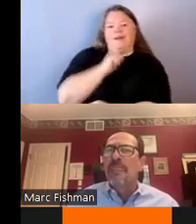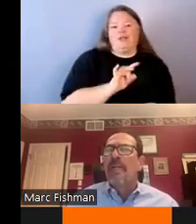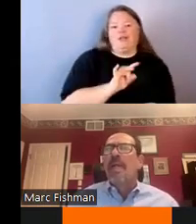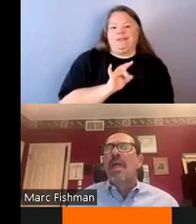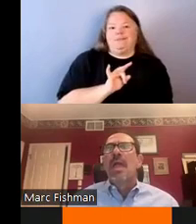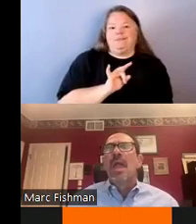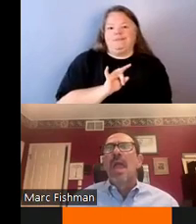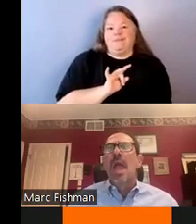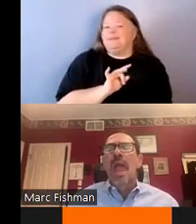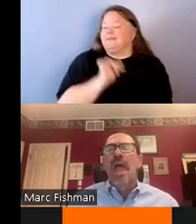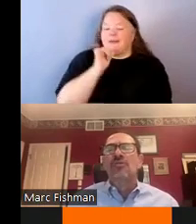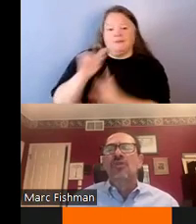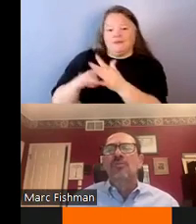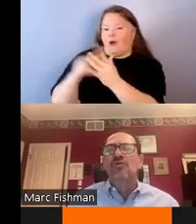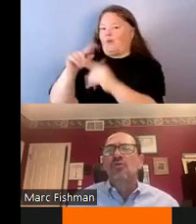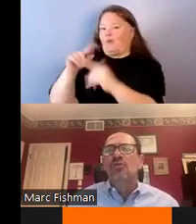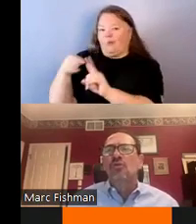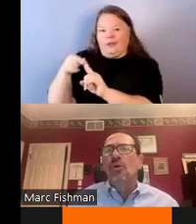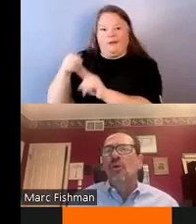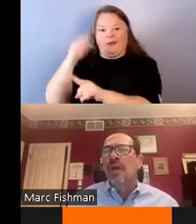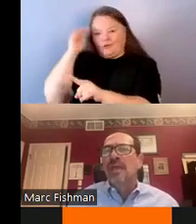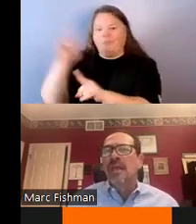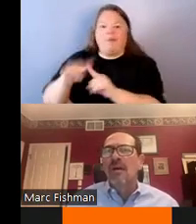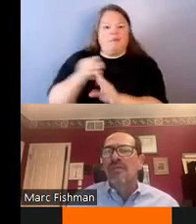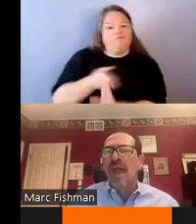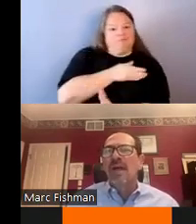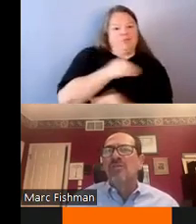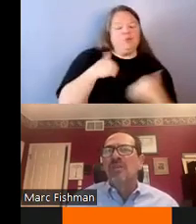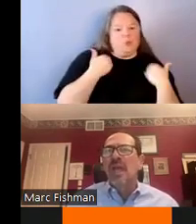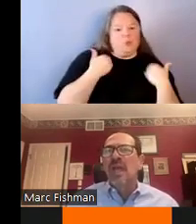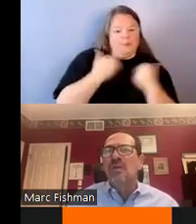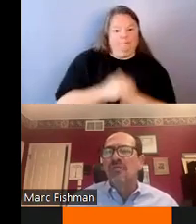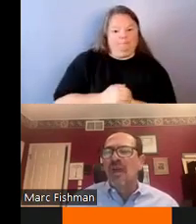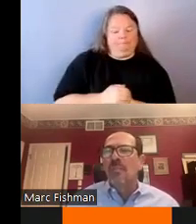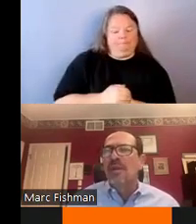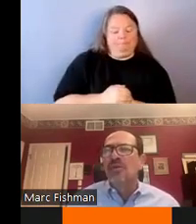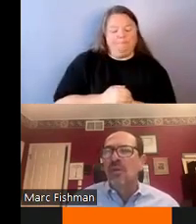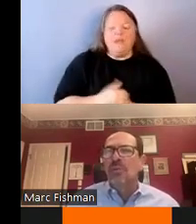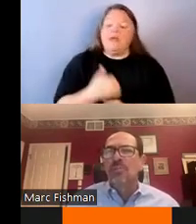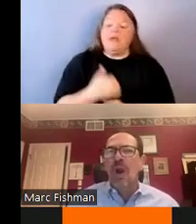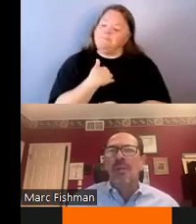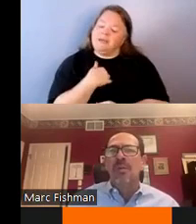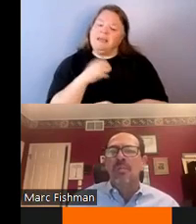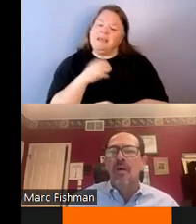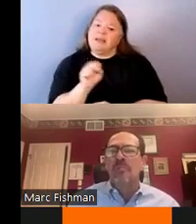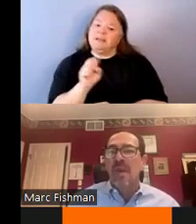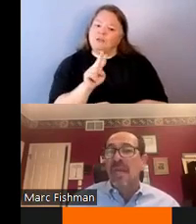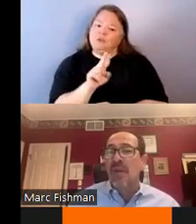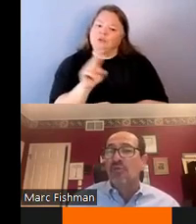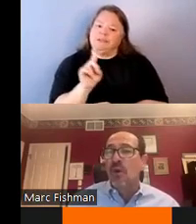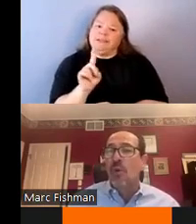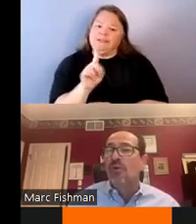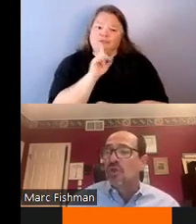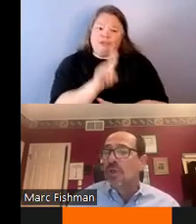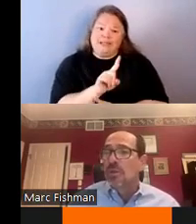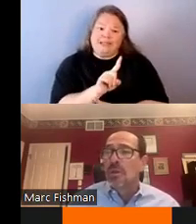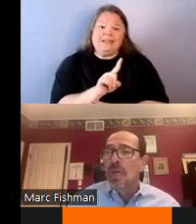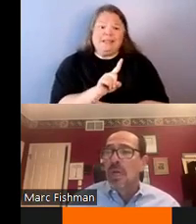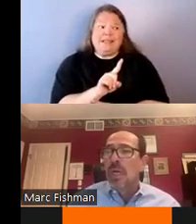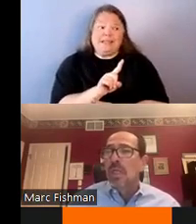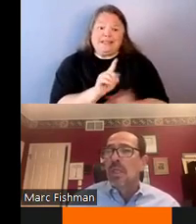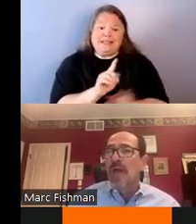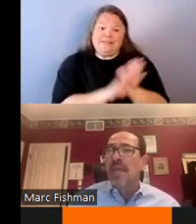18. And substance use disorder, I think of as a developmental problem of pediatric